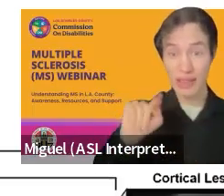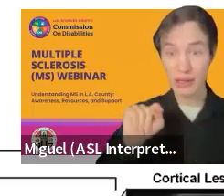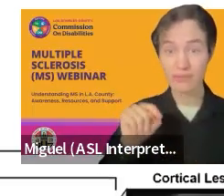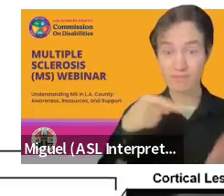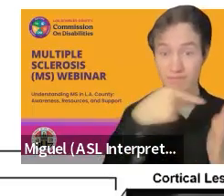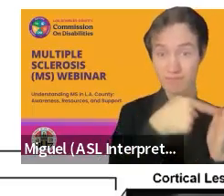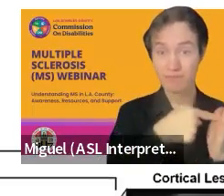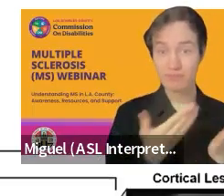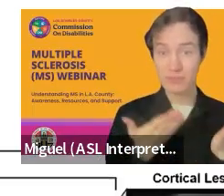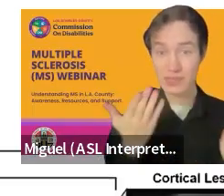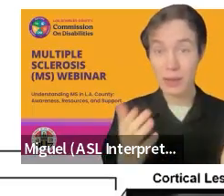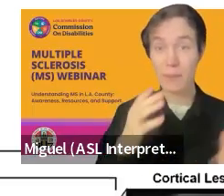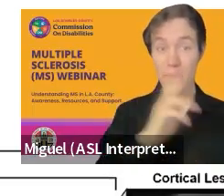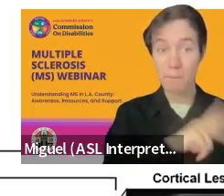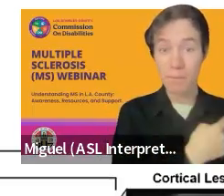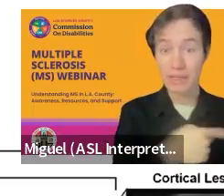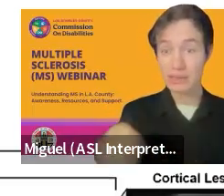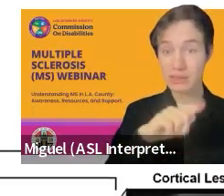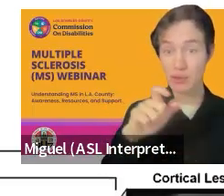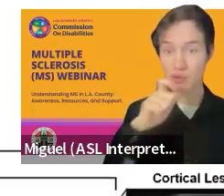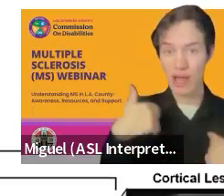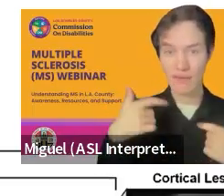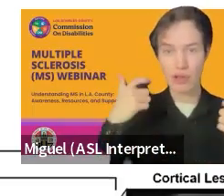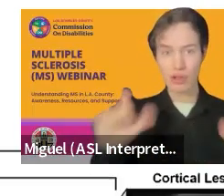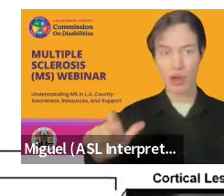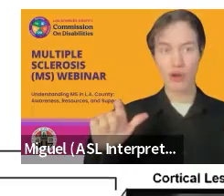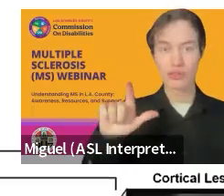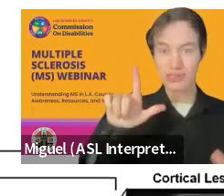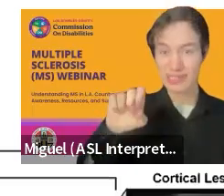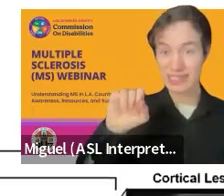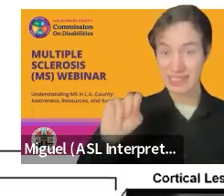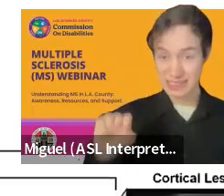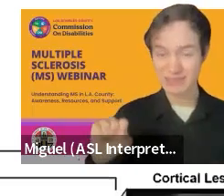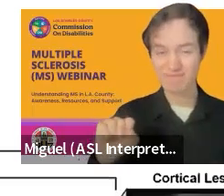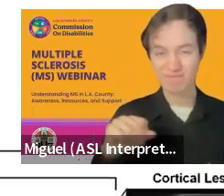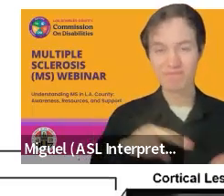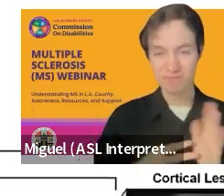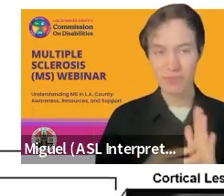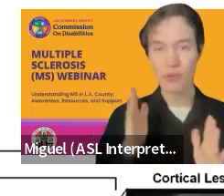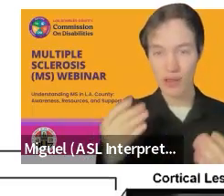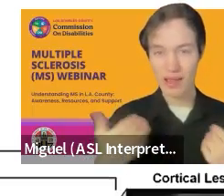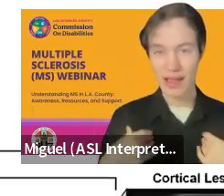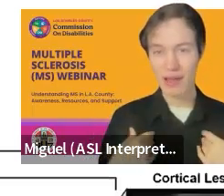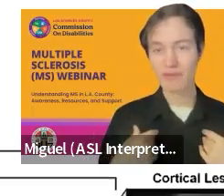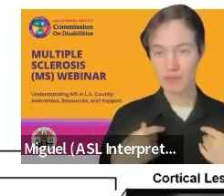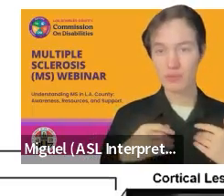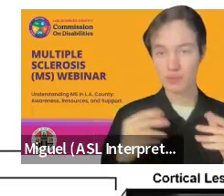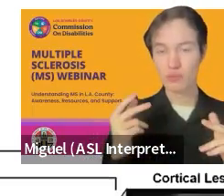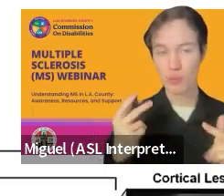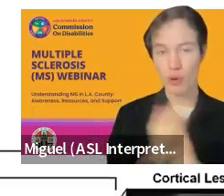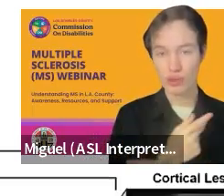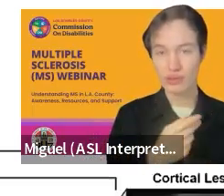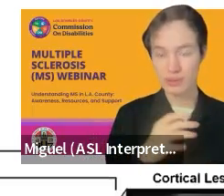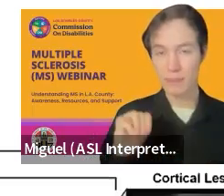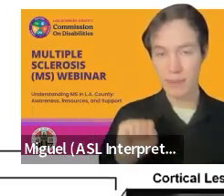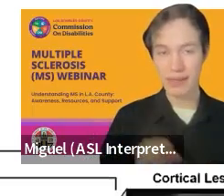that have a large number of these lesions, this is correlated with a more progressive course. So we think this is a convincing theory for the